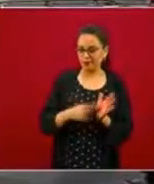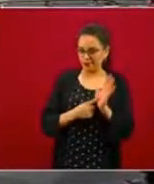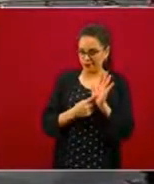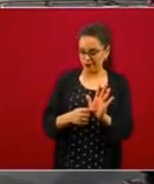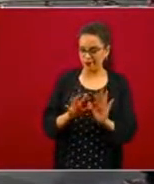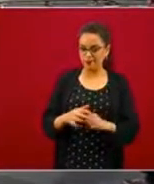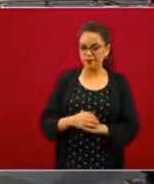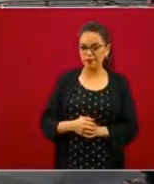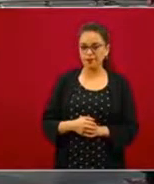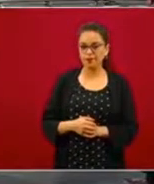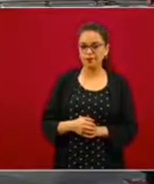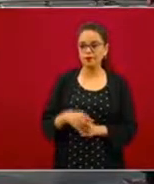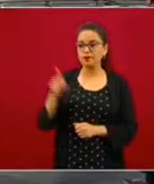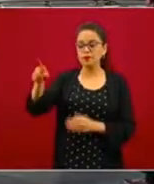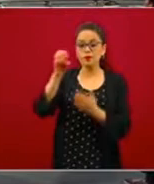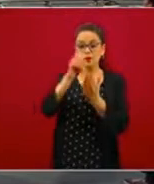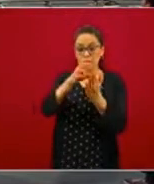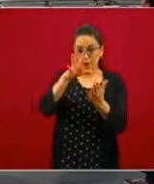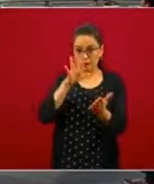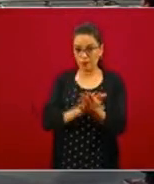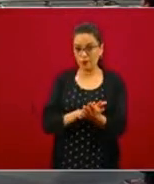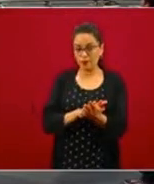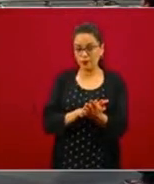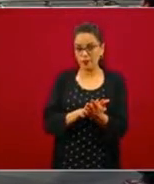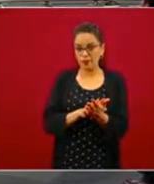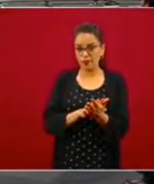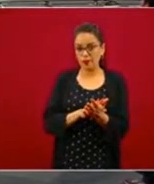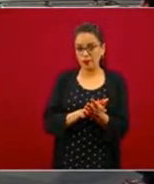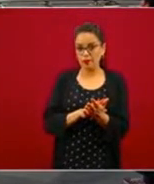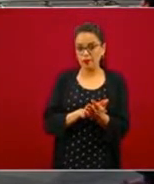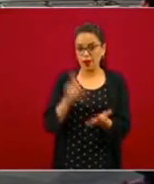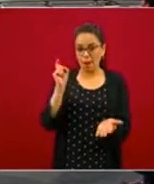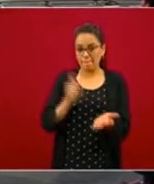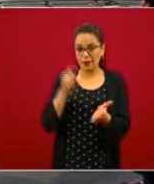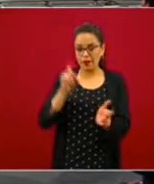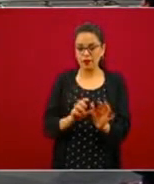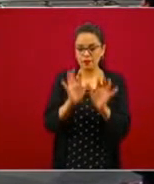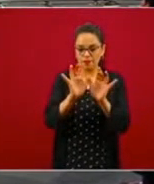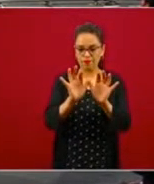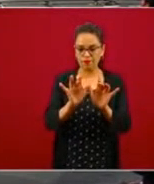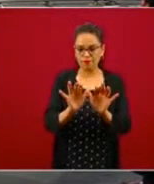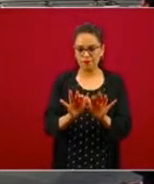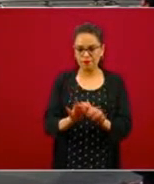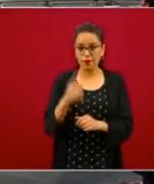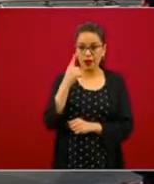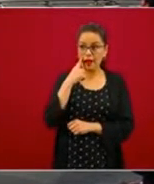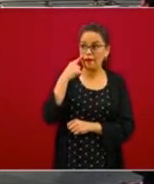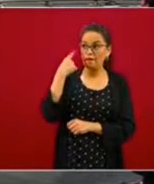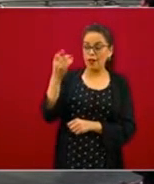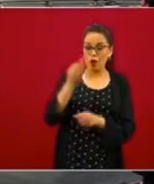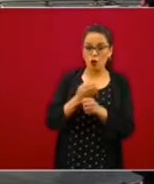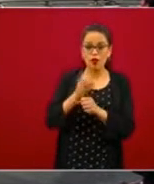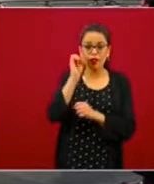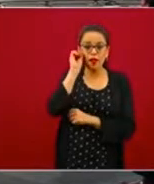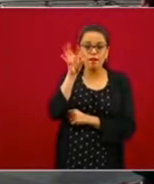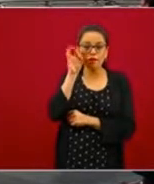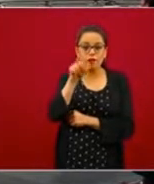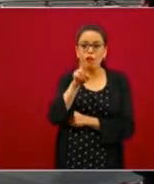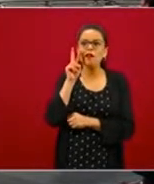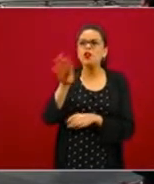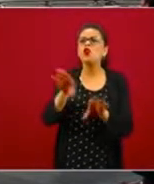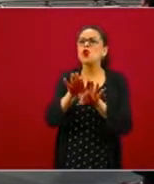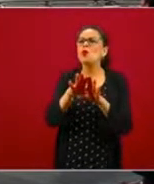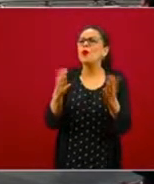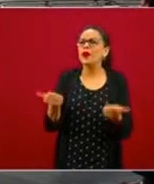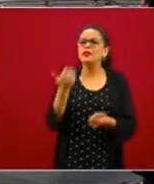all companies Se have to do is registran to aquí. Esta enter es the una prueba que estamos website, haciendo aquí en vivo para que puedan register ver themselves. cómo This is es, a live porque nos lo test han so that you preguntado can mucho. see